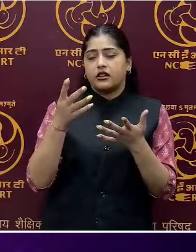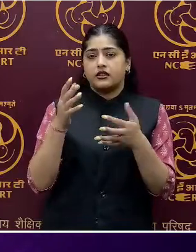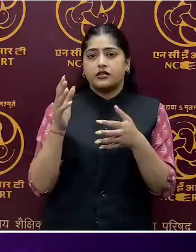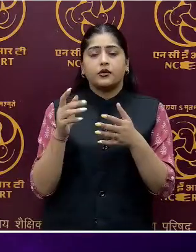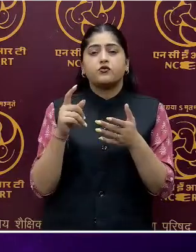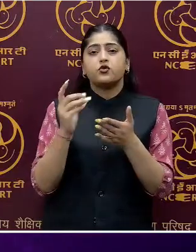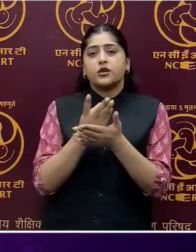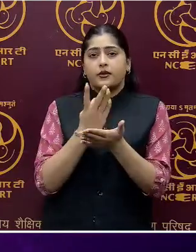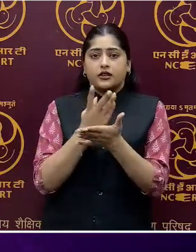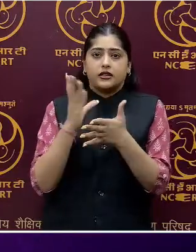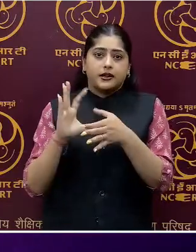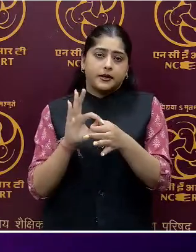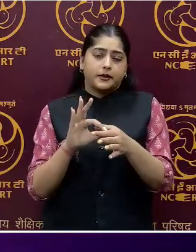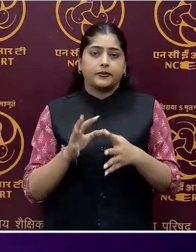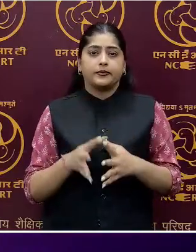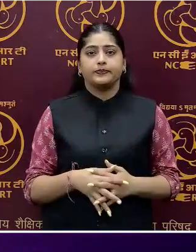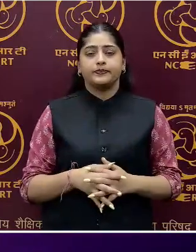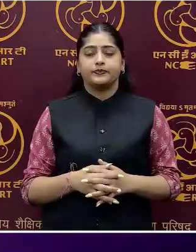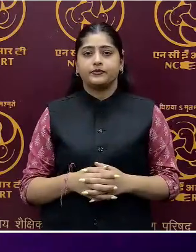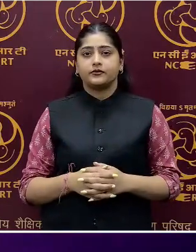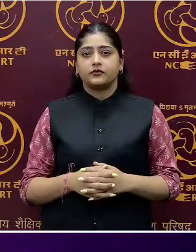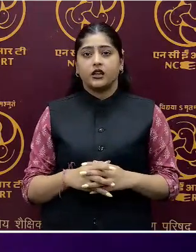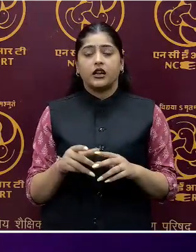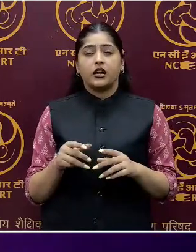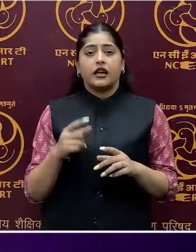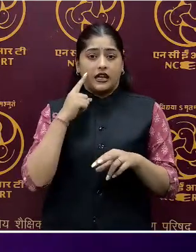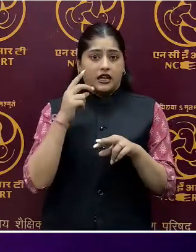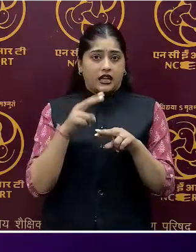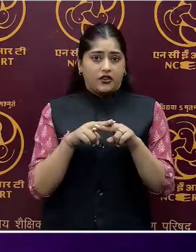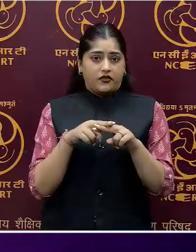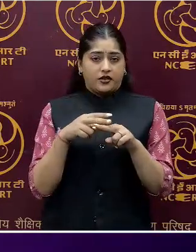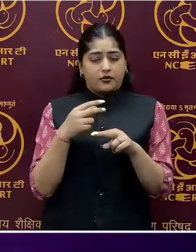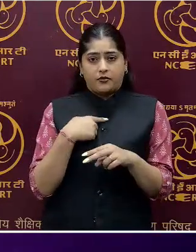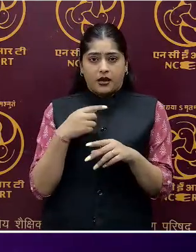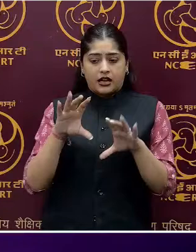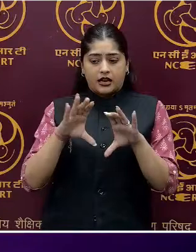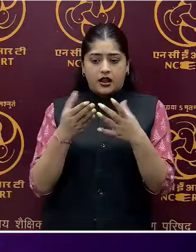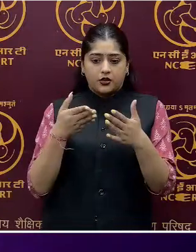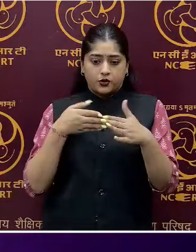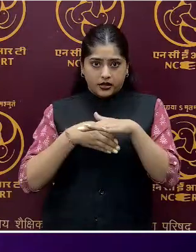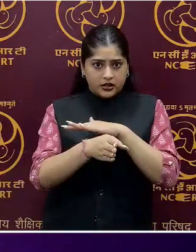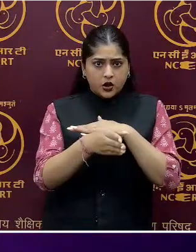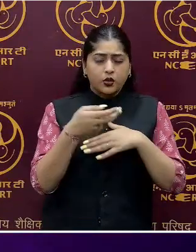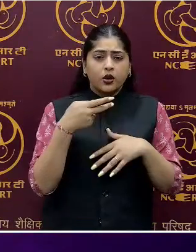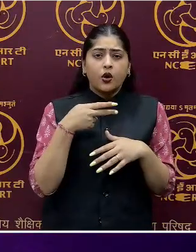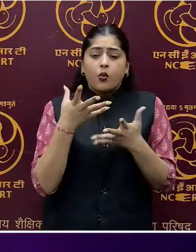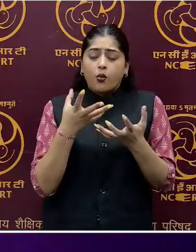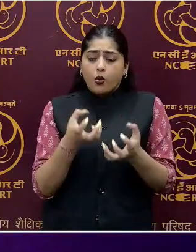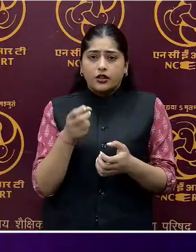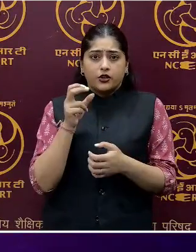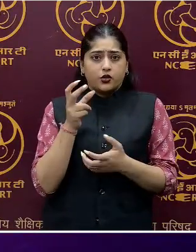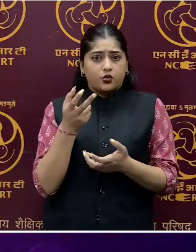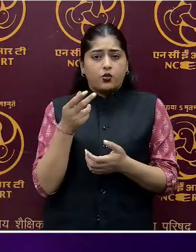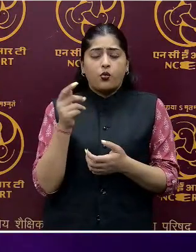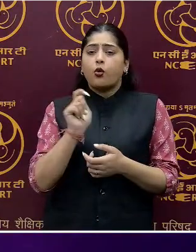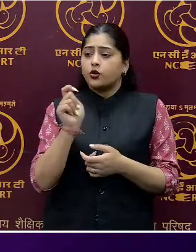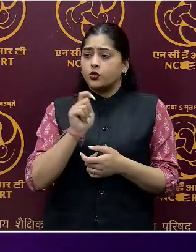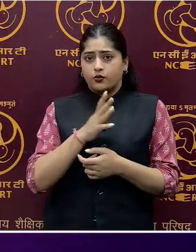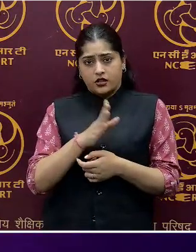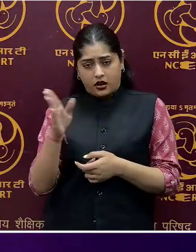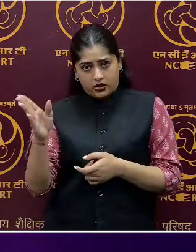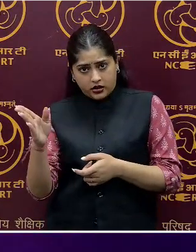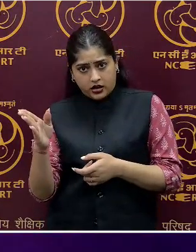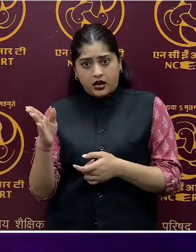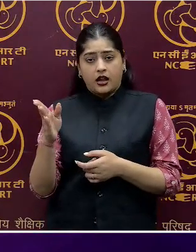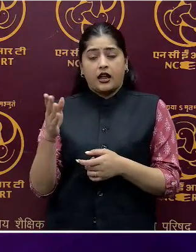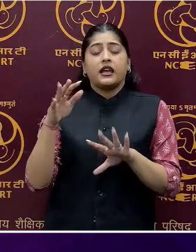the students as well. So what do you say when you want to enter the classroom, you want to visit the washroom, you want to